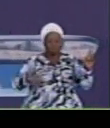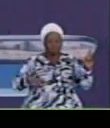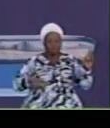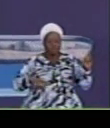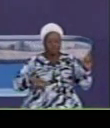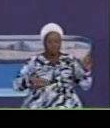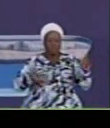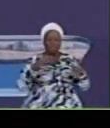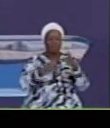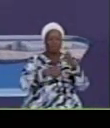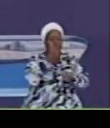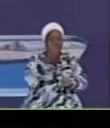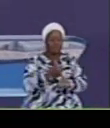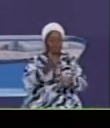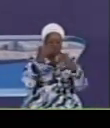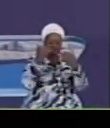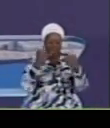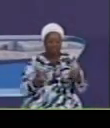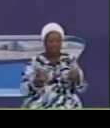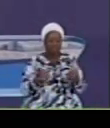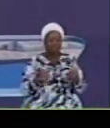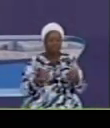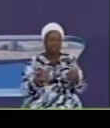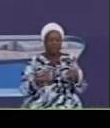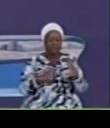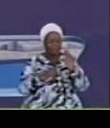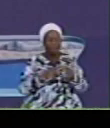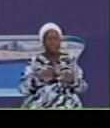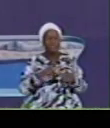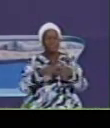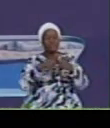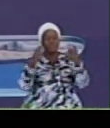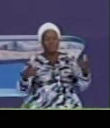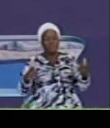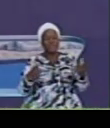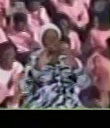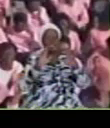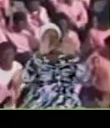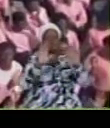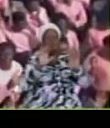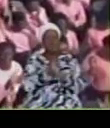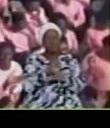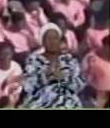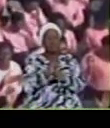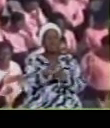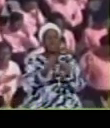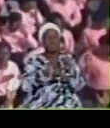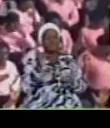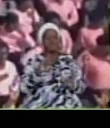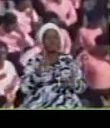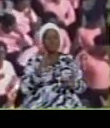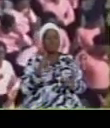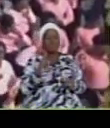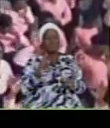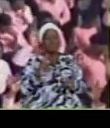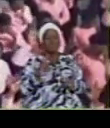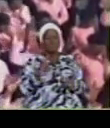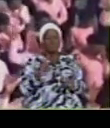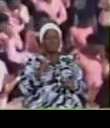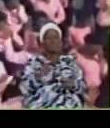a confirmation now. Amen. Manifold miracles everywhere. Amen.